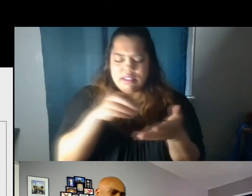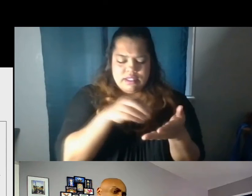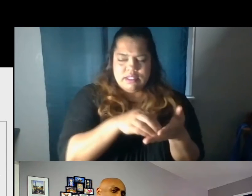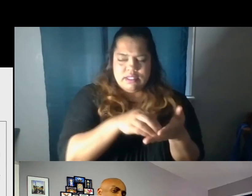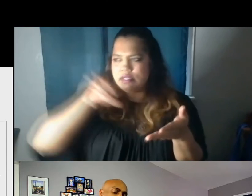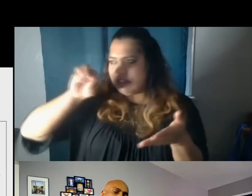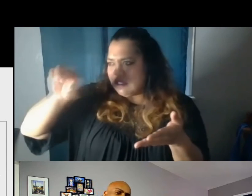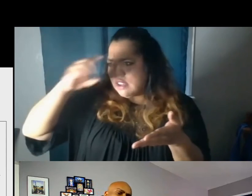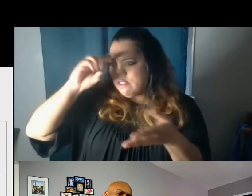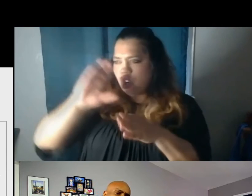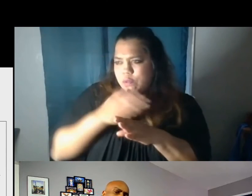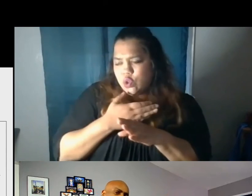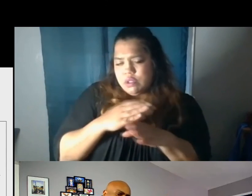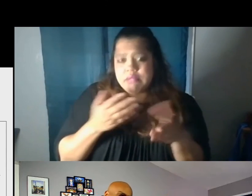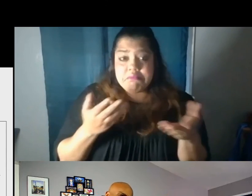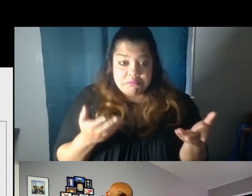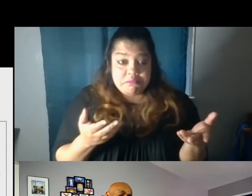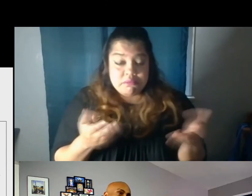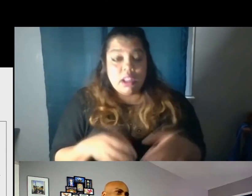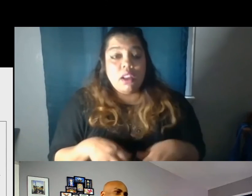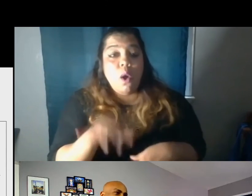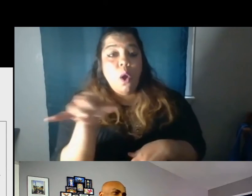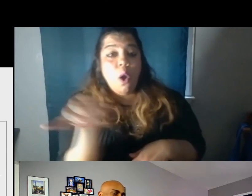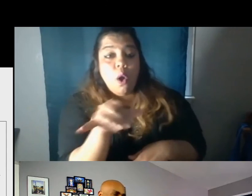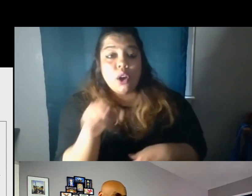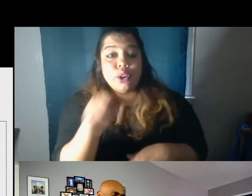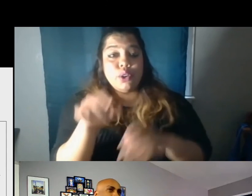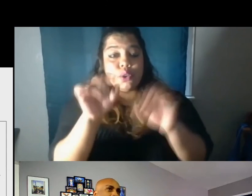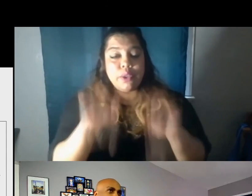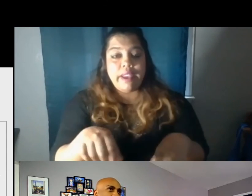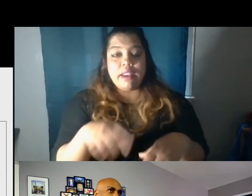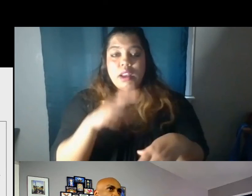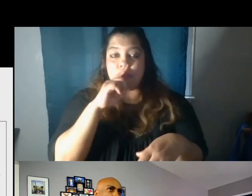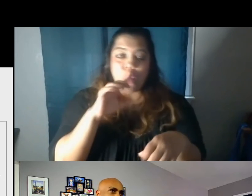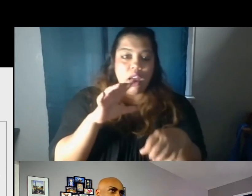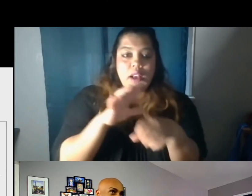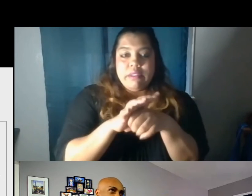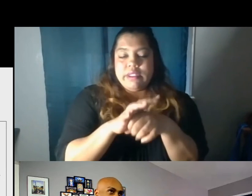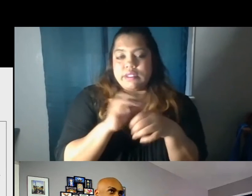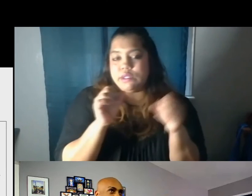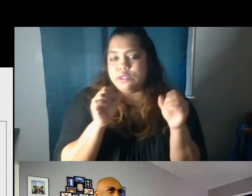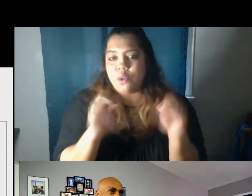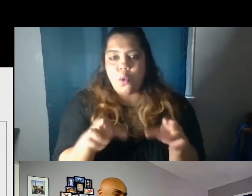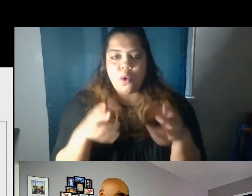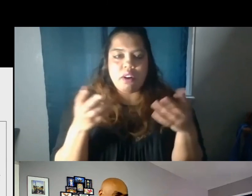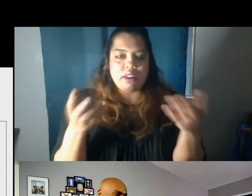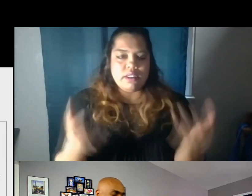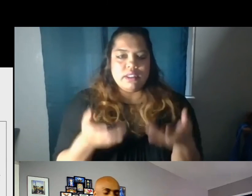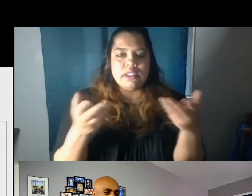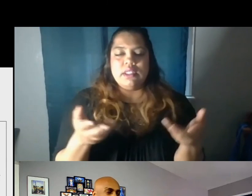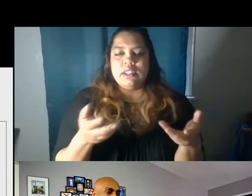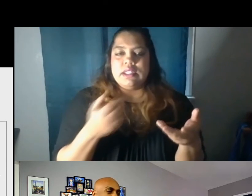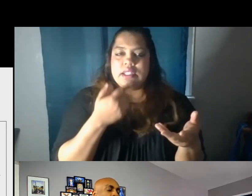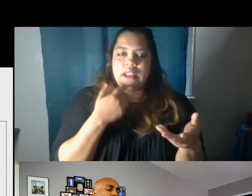in case you did not know, you can also pledge. You can state that you are pledging an amount